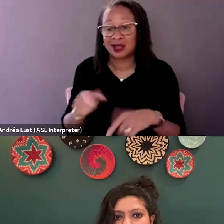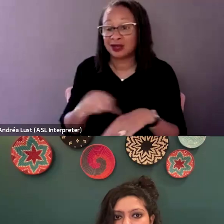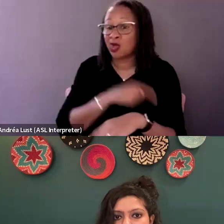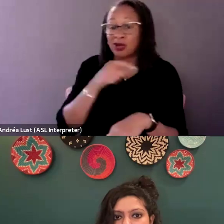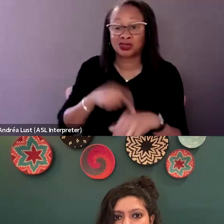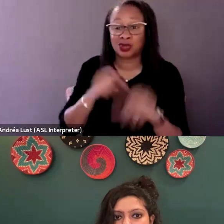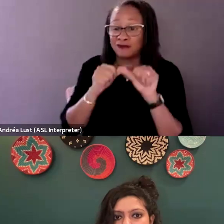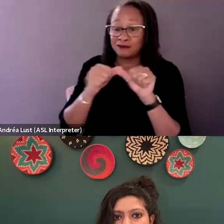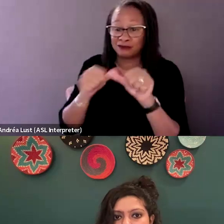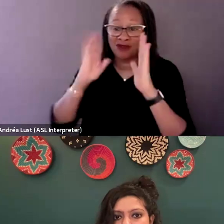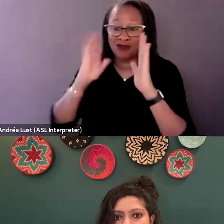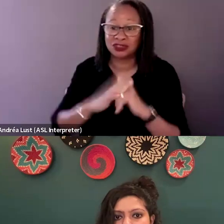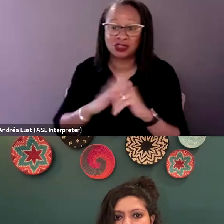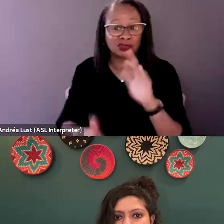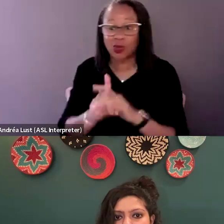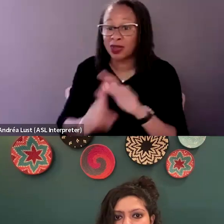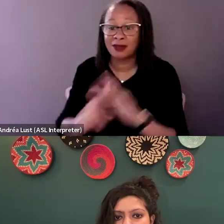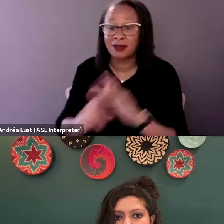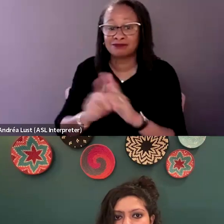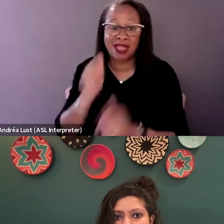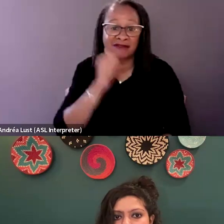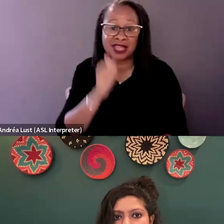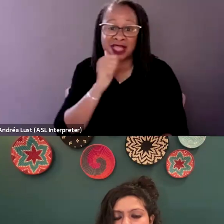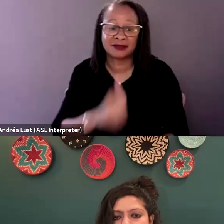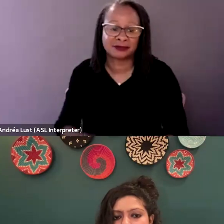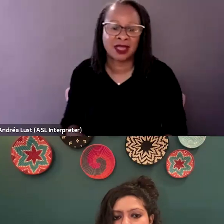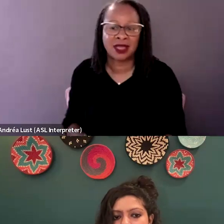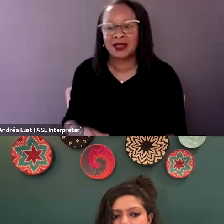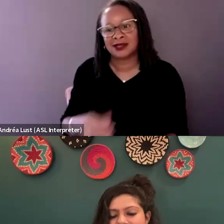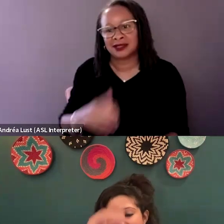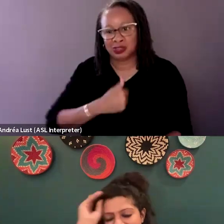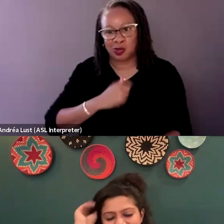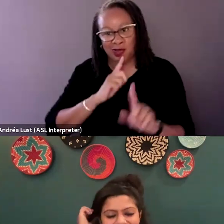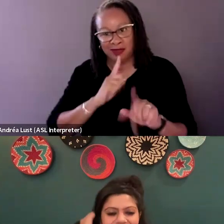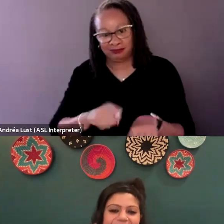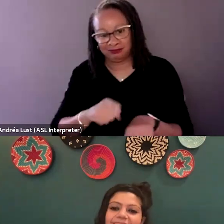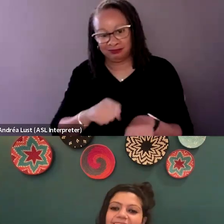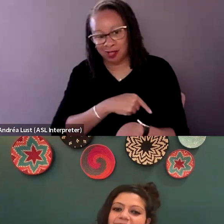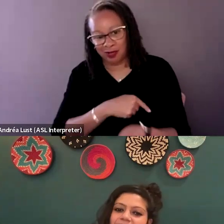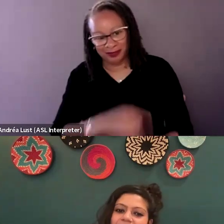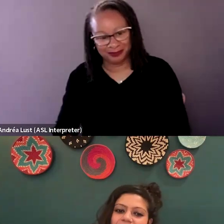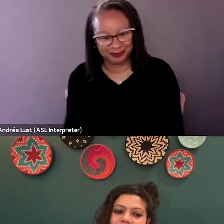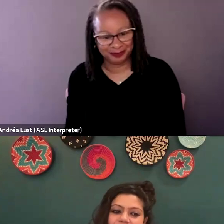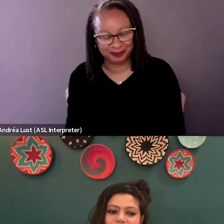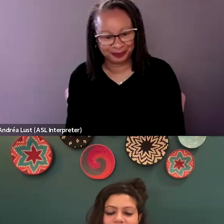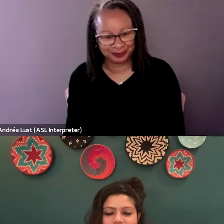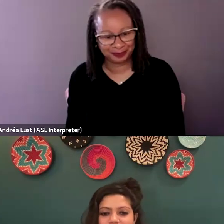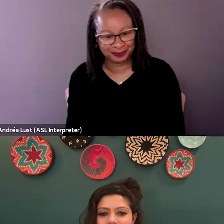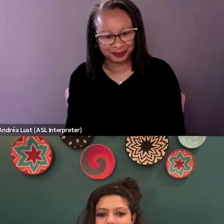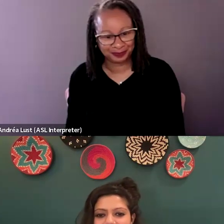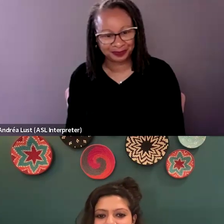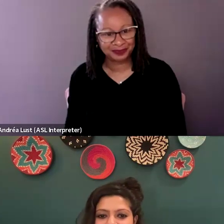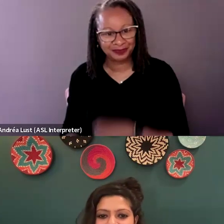For instance, like Koval is in part of grant juries, I've been in part of various festival juries and so on.